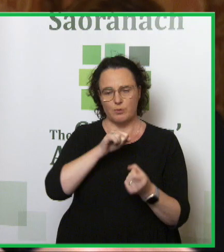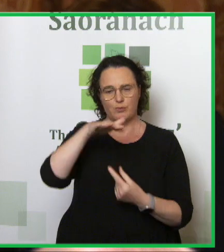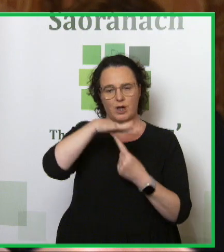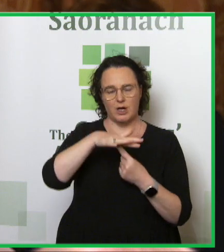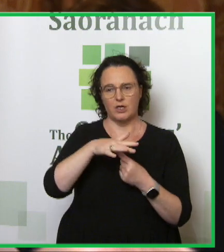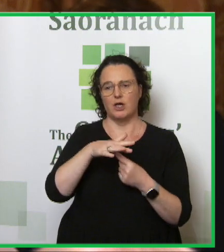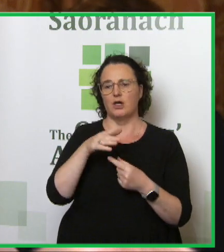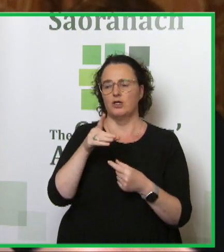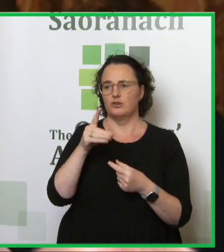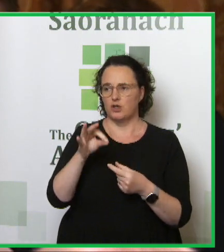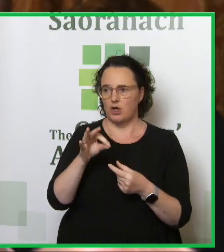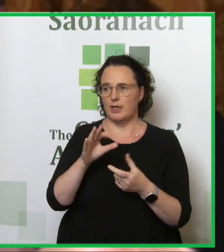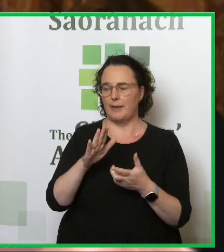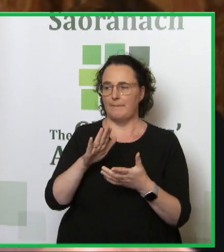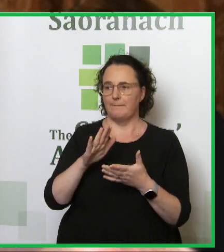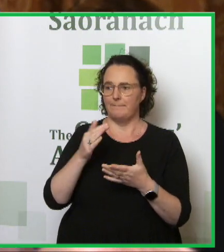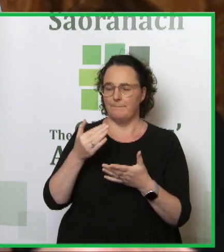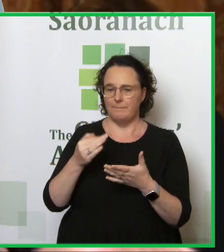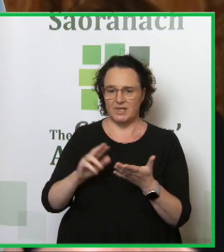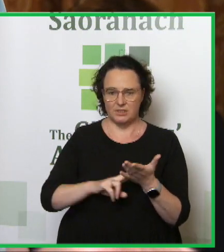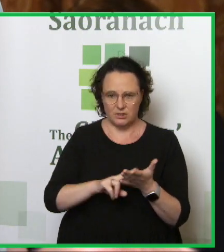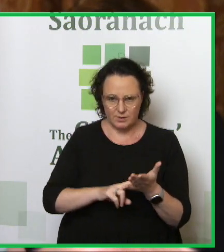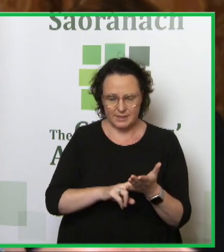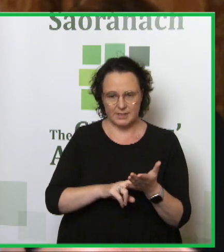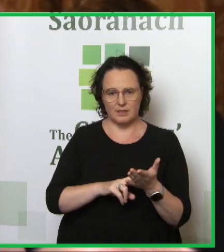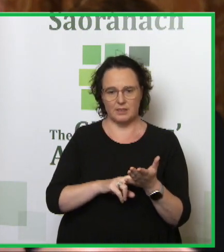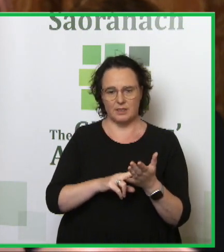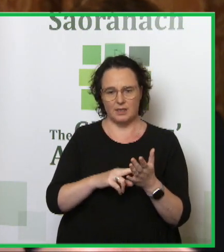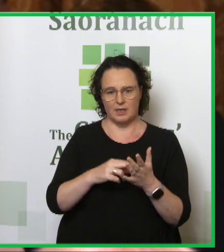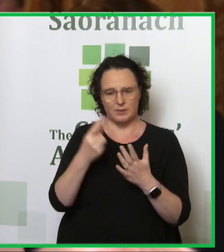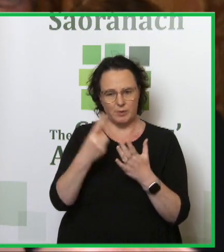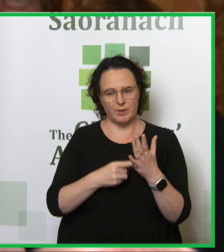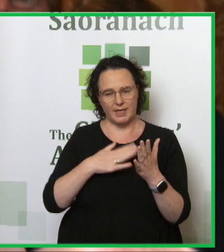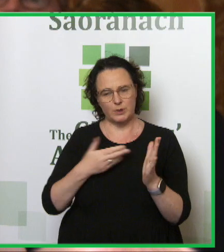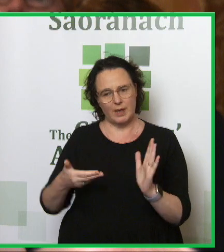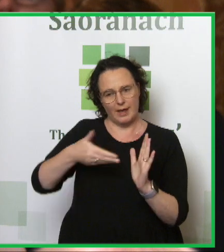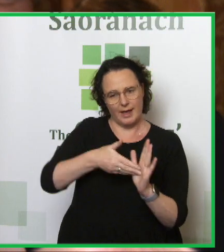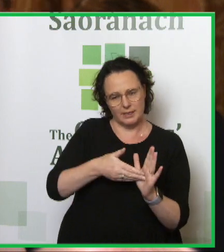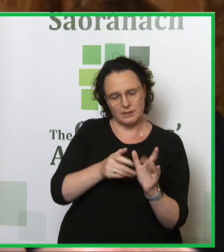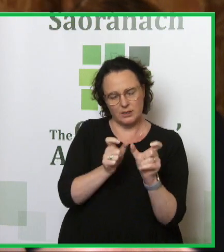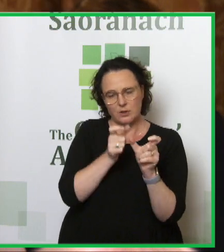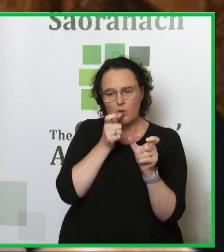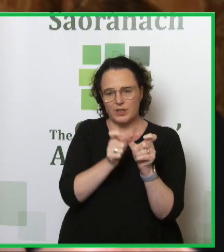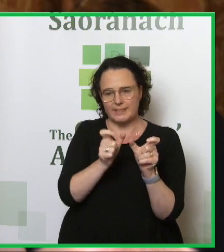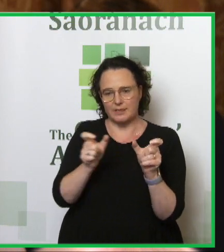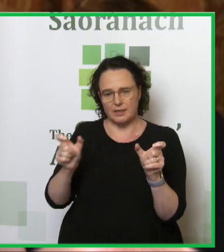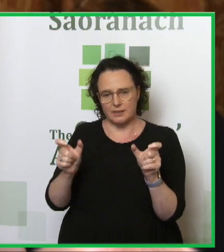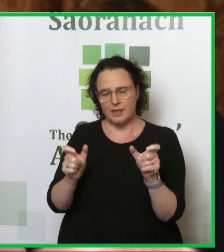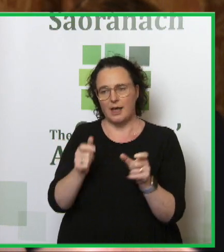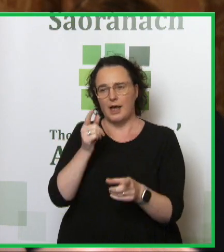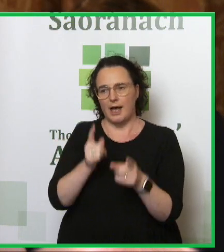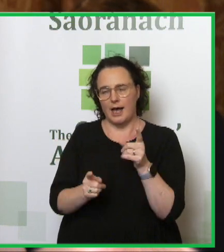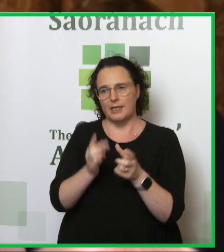drug misuse as a policy priority. That's just a statement. What we'd like to add to that is as part